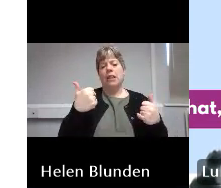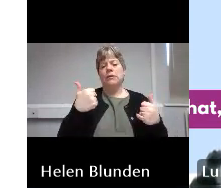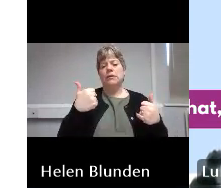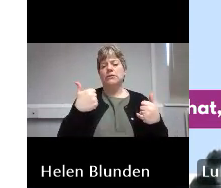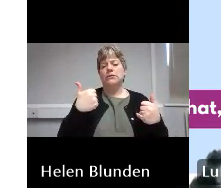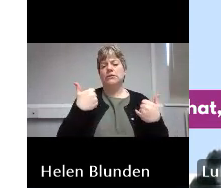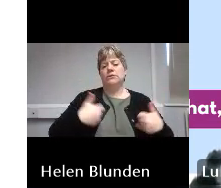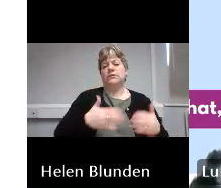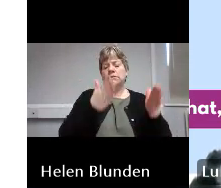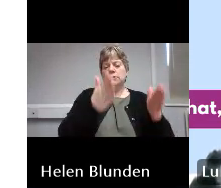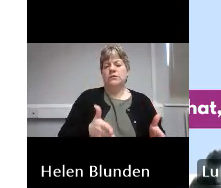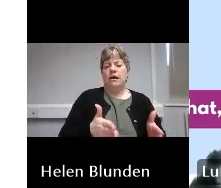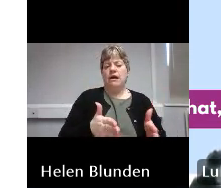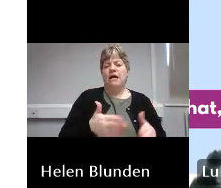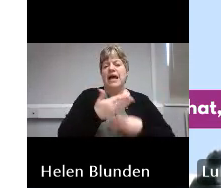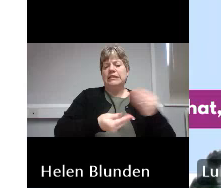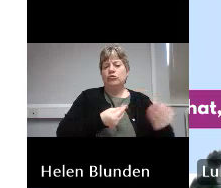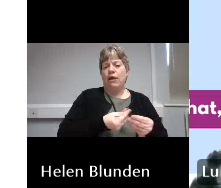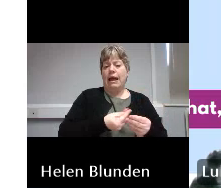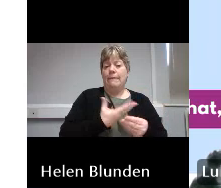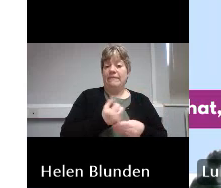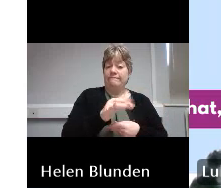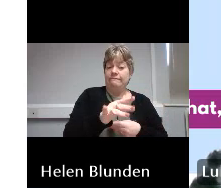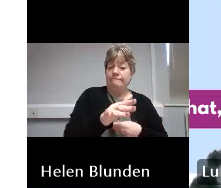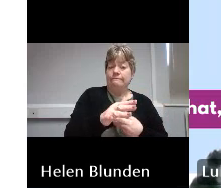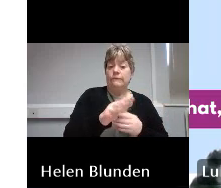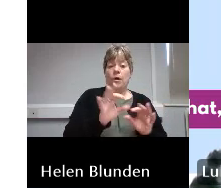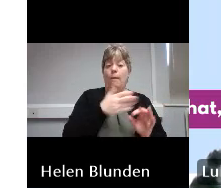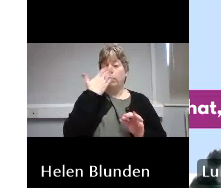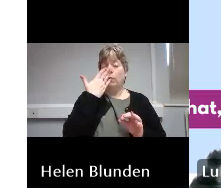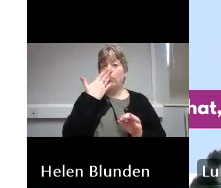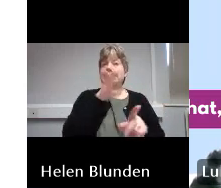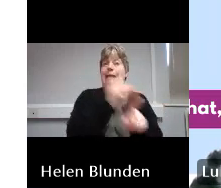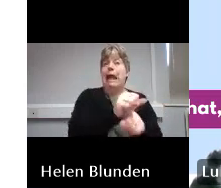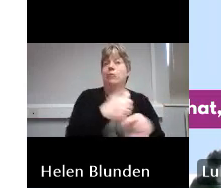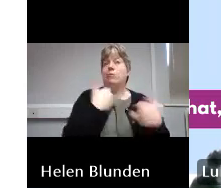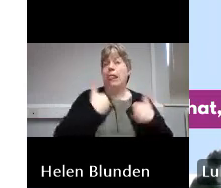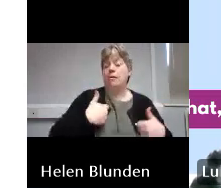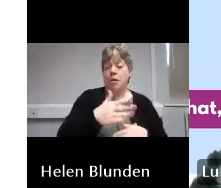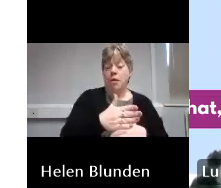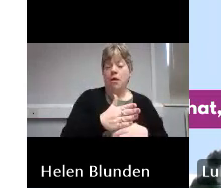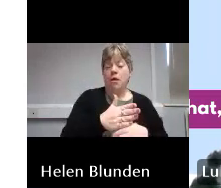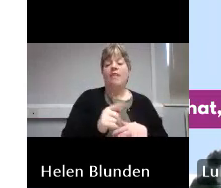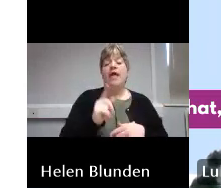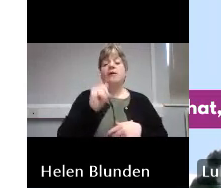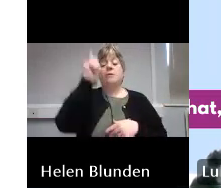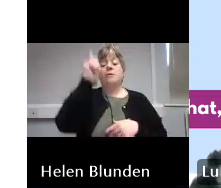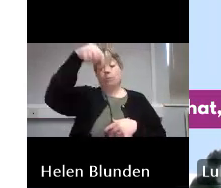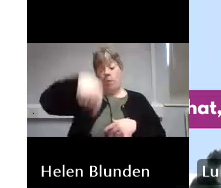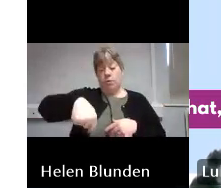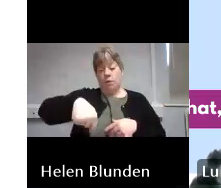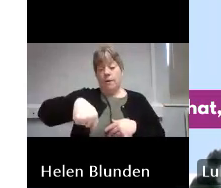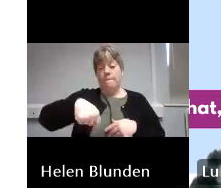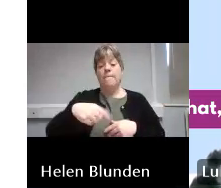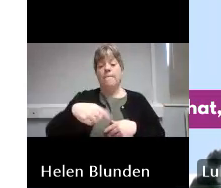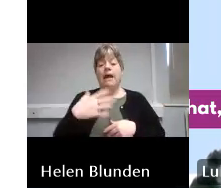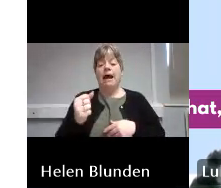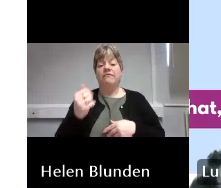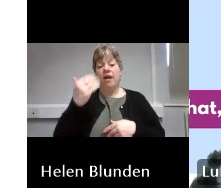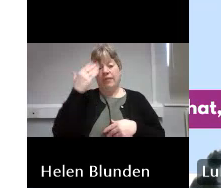that describes the presence or absence of a diagnosable mental illness. And then if you look from top to bottom, that's the